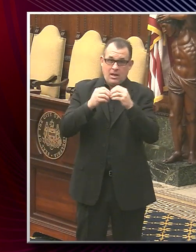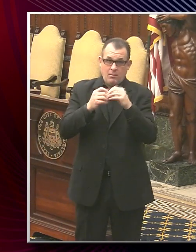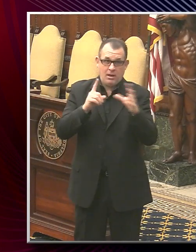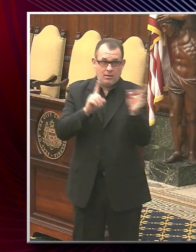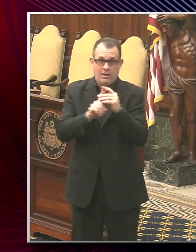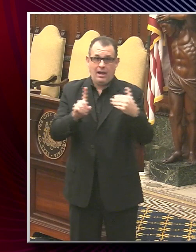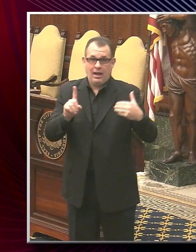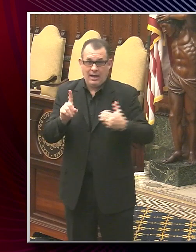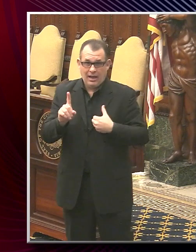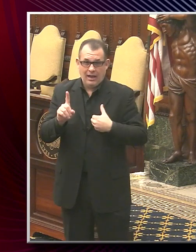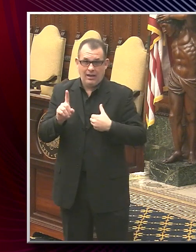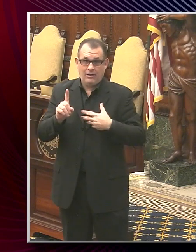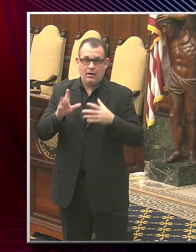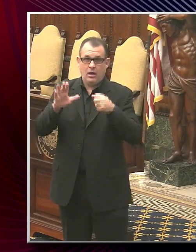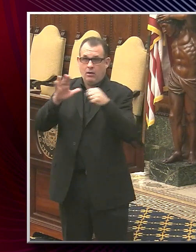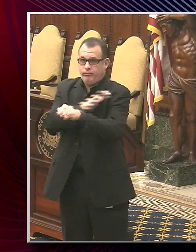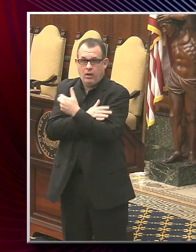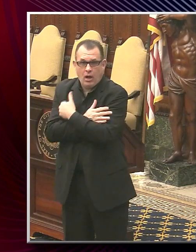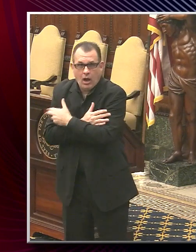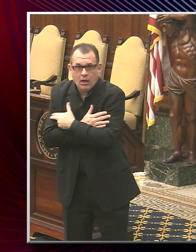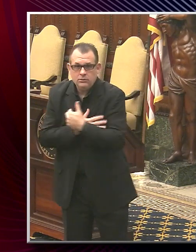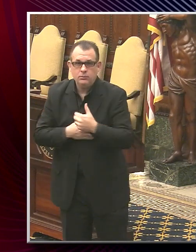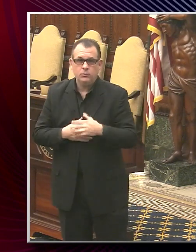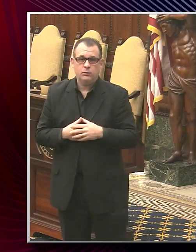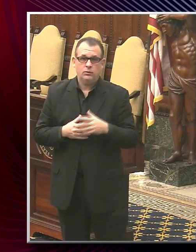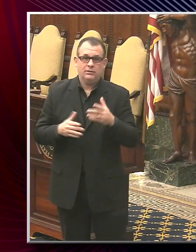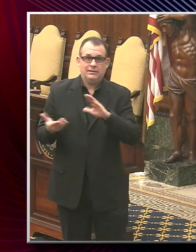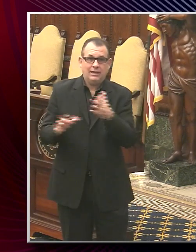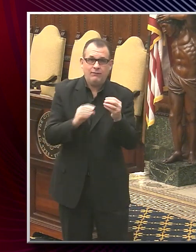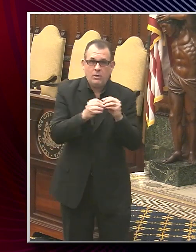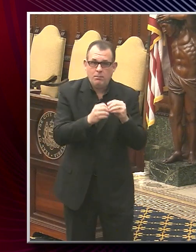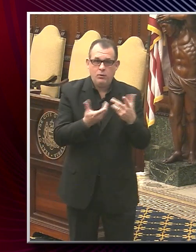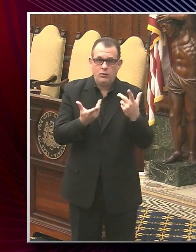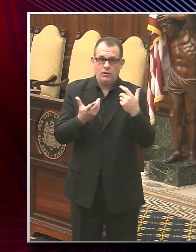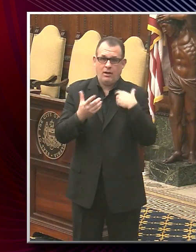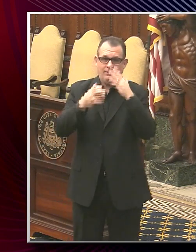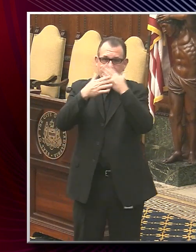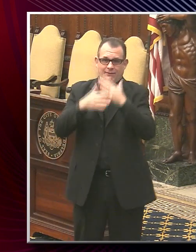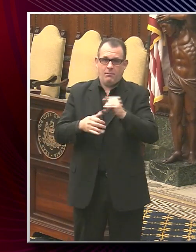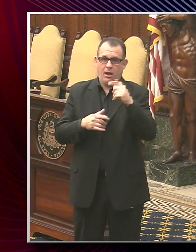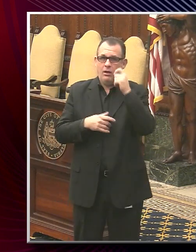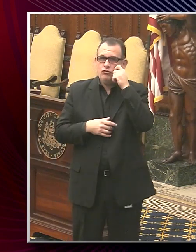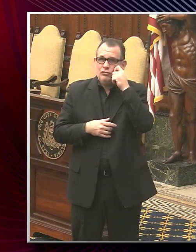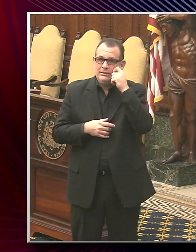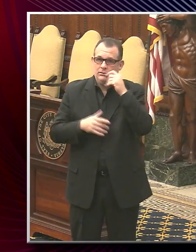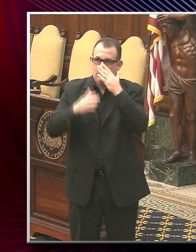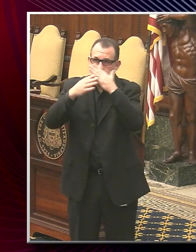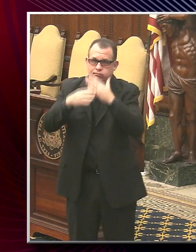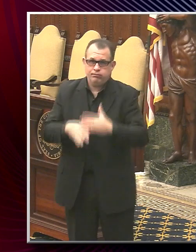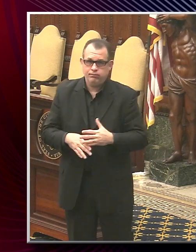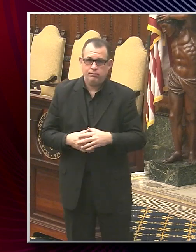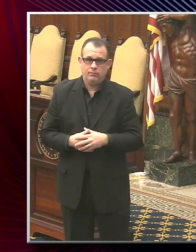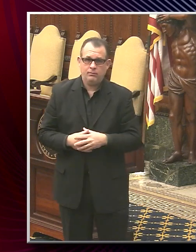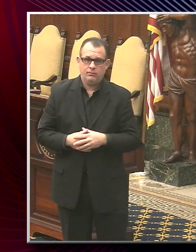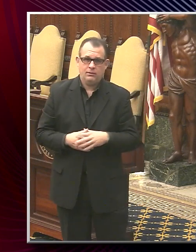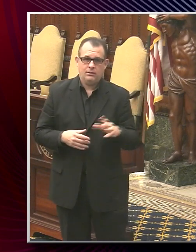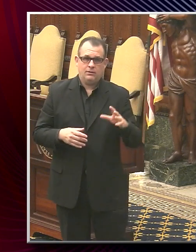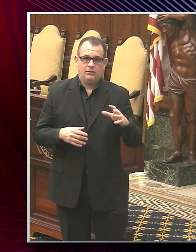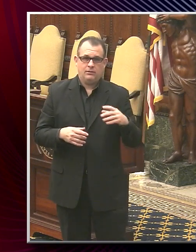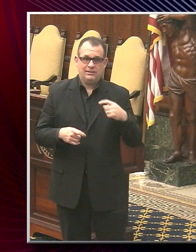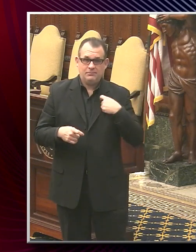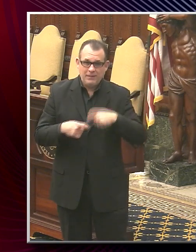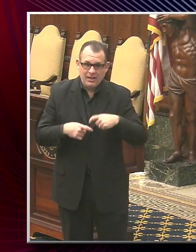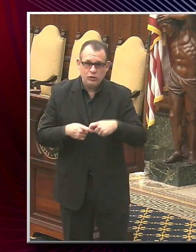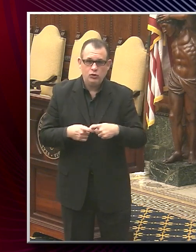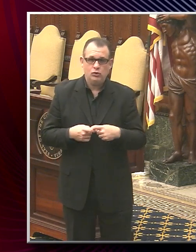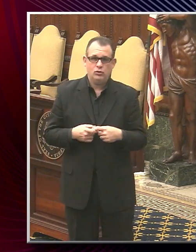and the mortality rate broken down by race. And it is generally higher among African Americans and Hispanics and whites. I don't think it's 2 to 1.